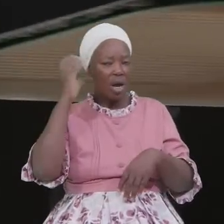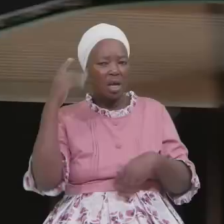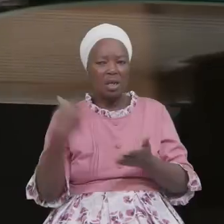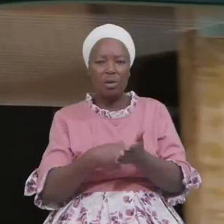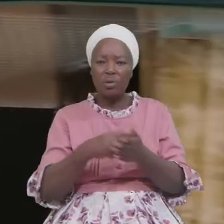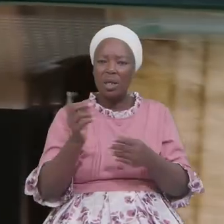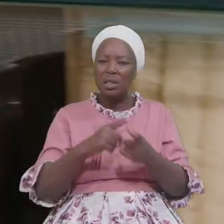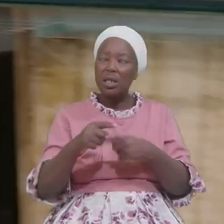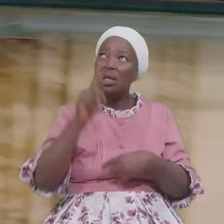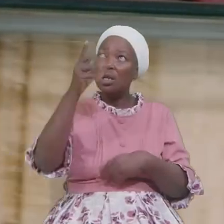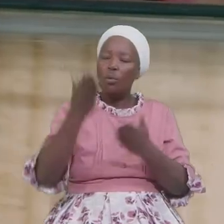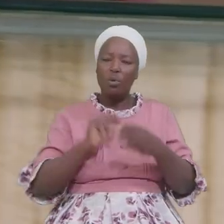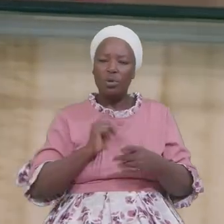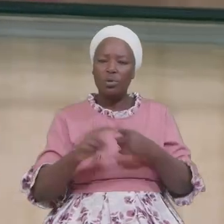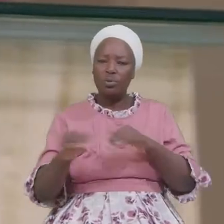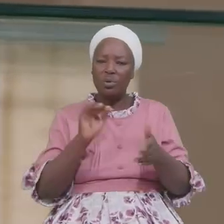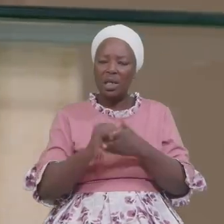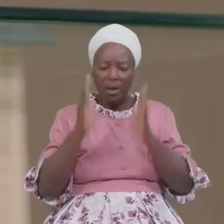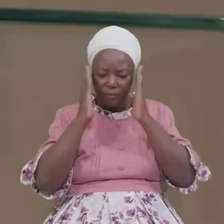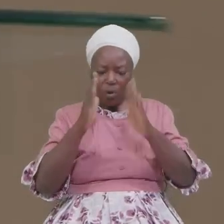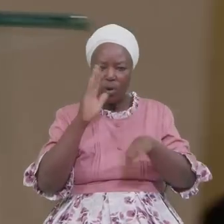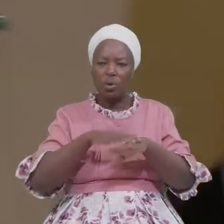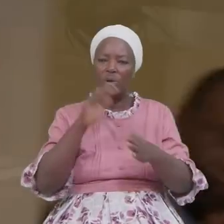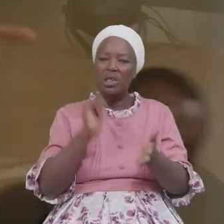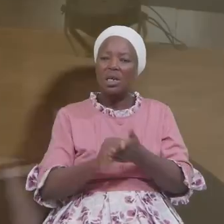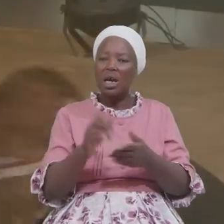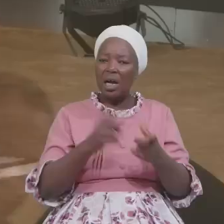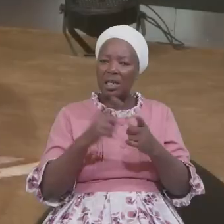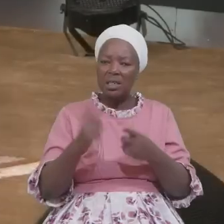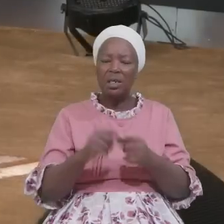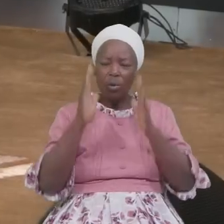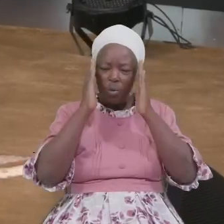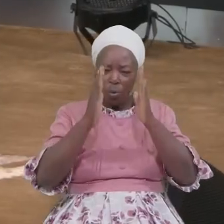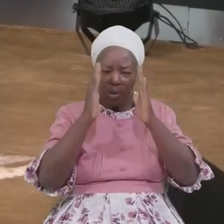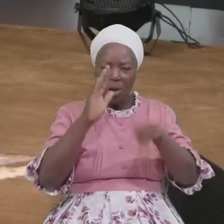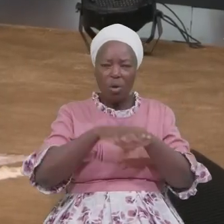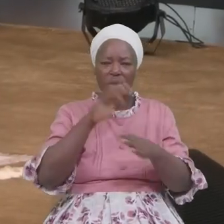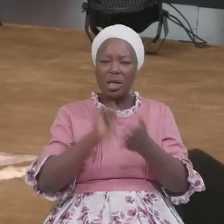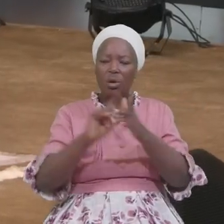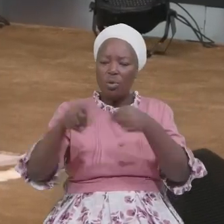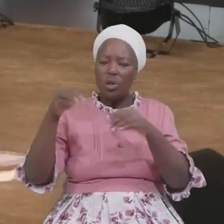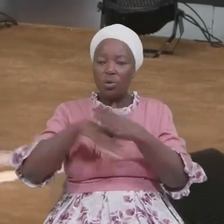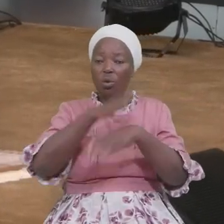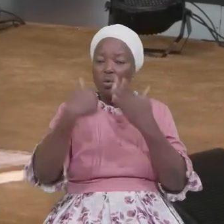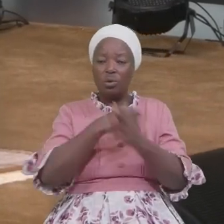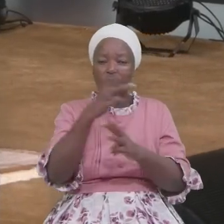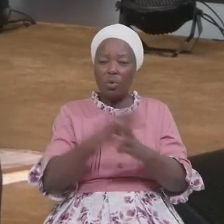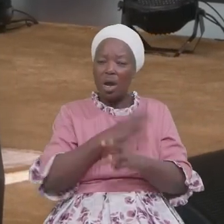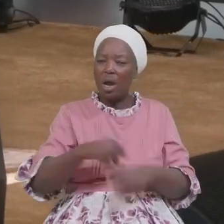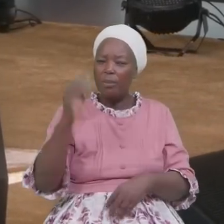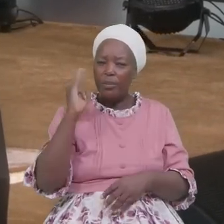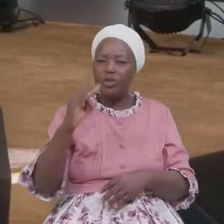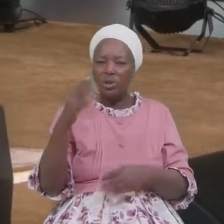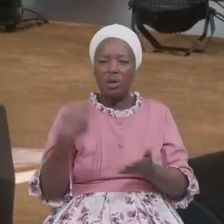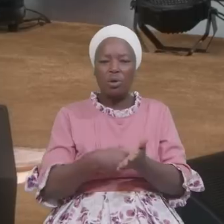us to do that and focus on that and concentrate on that, going into all the world and preach the